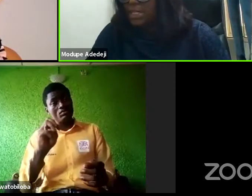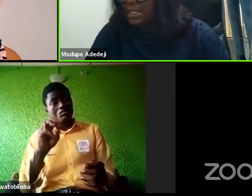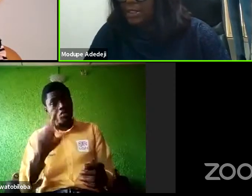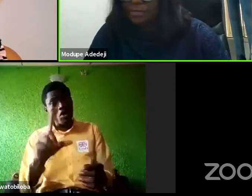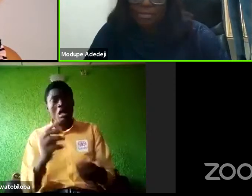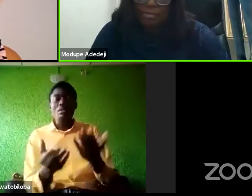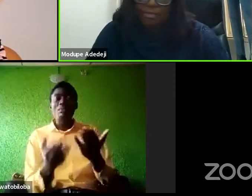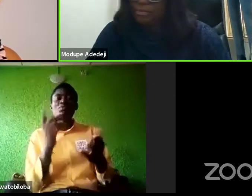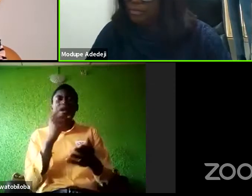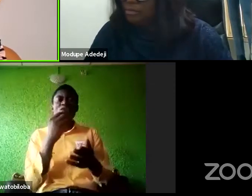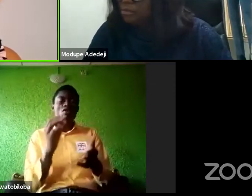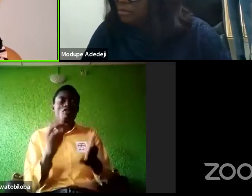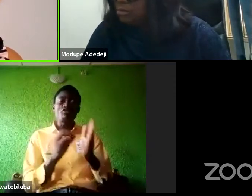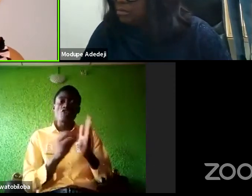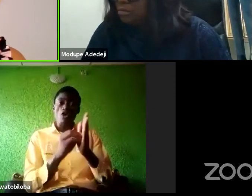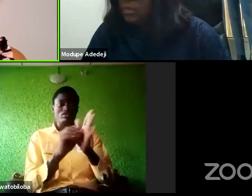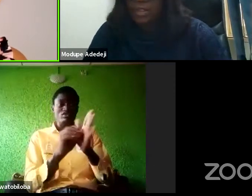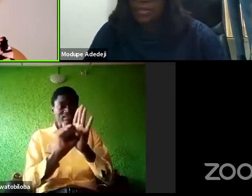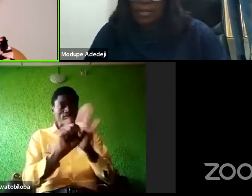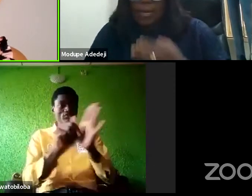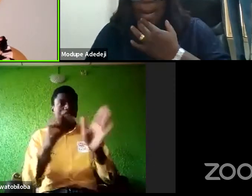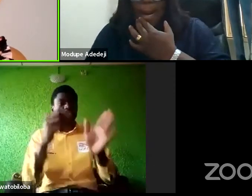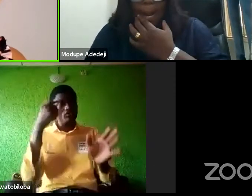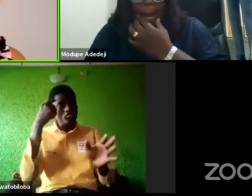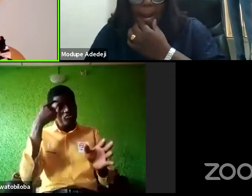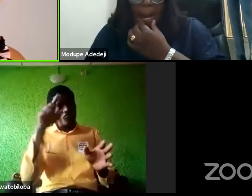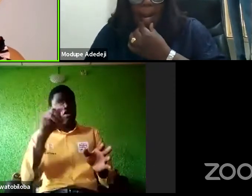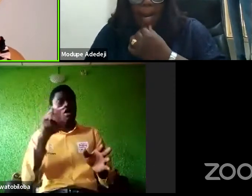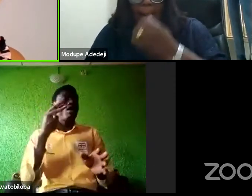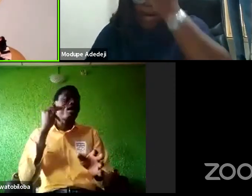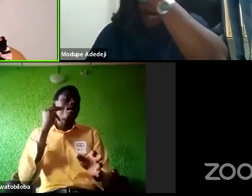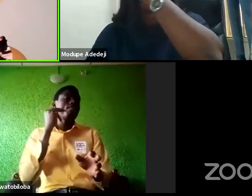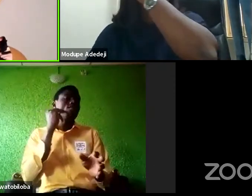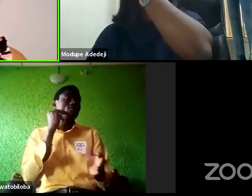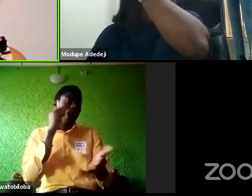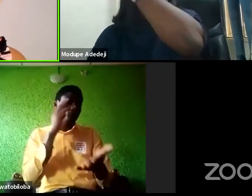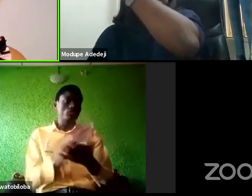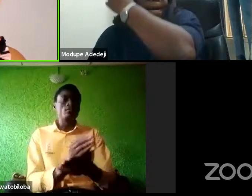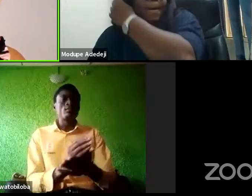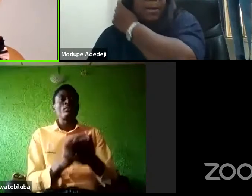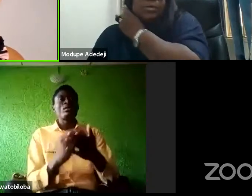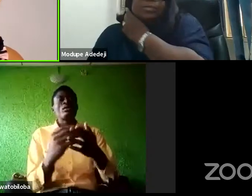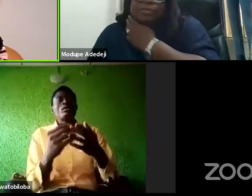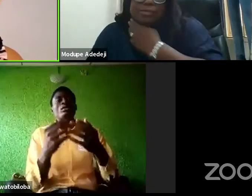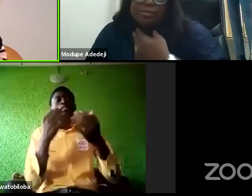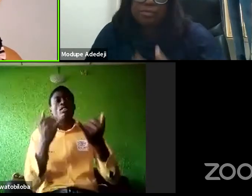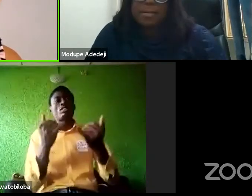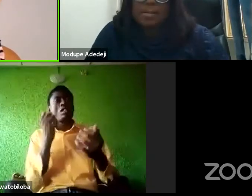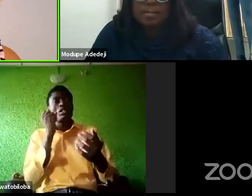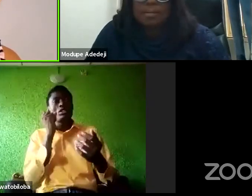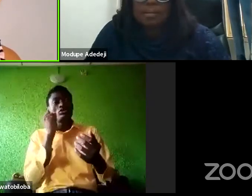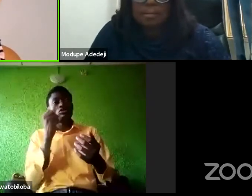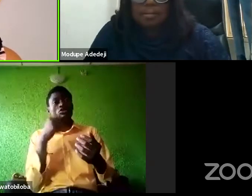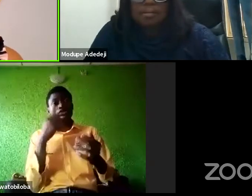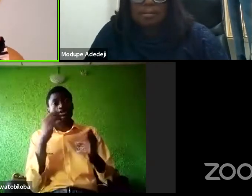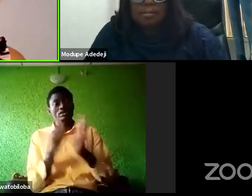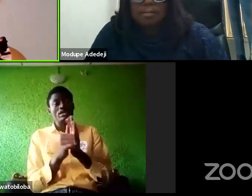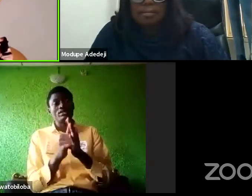menopause, headache. Okay, thank you. She has reiterated the fact that the hot